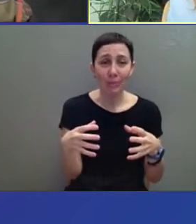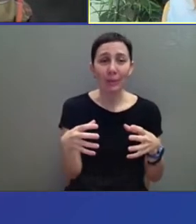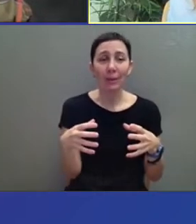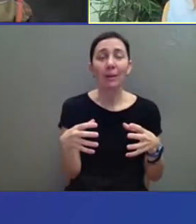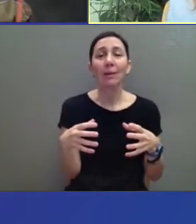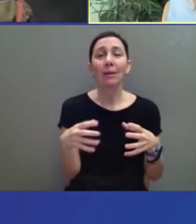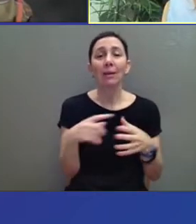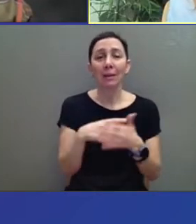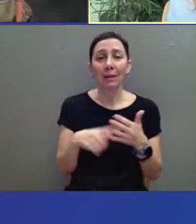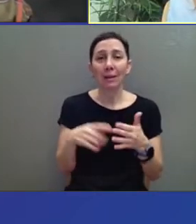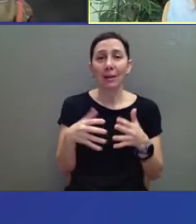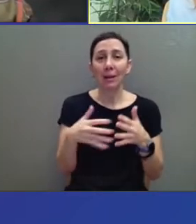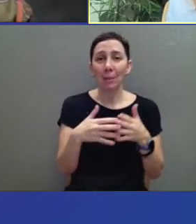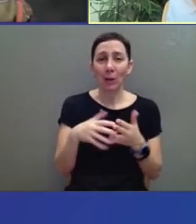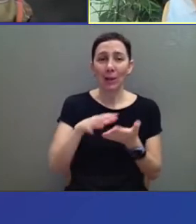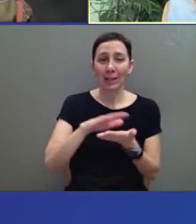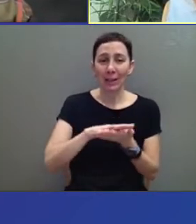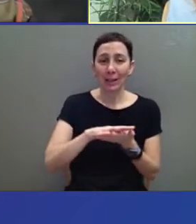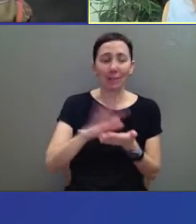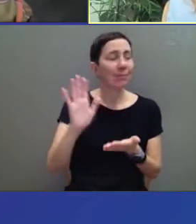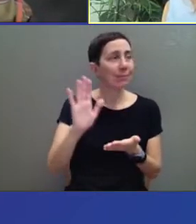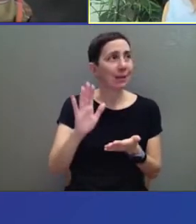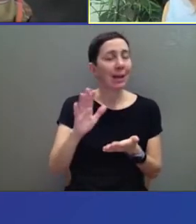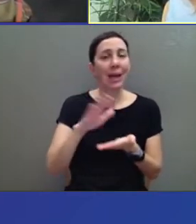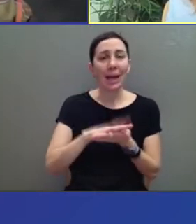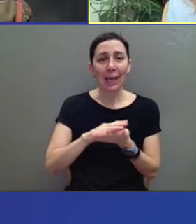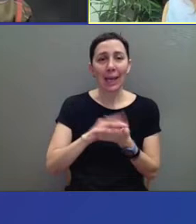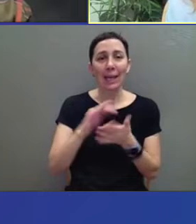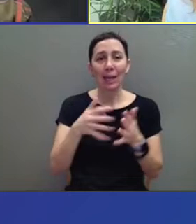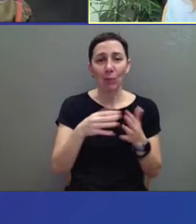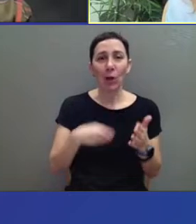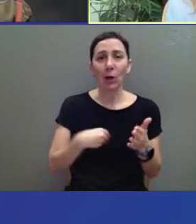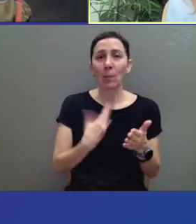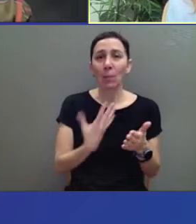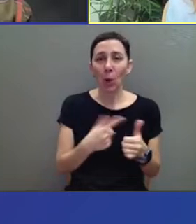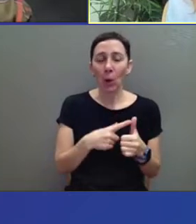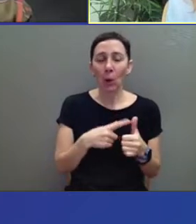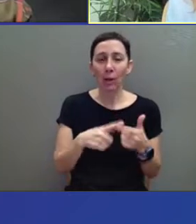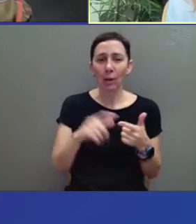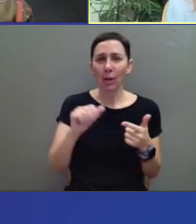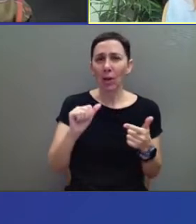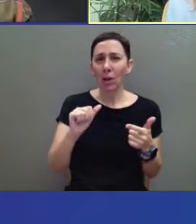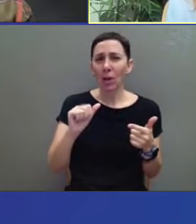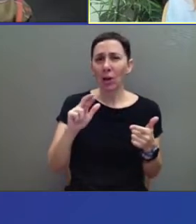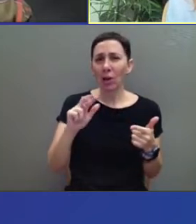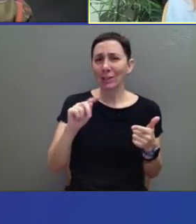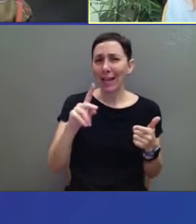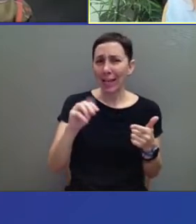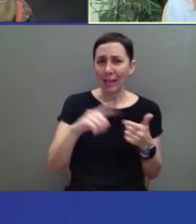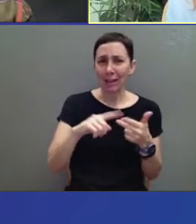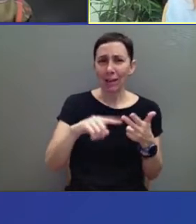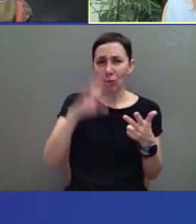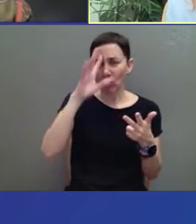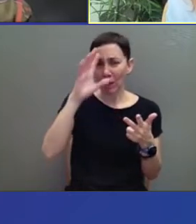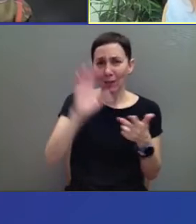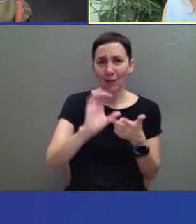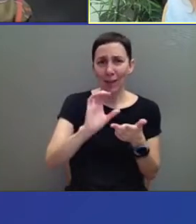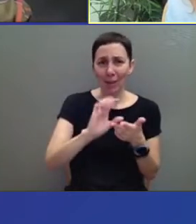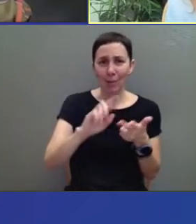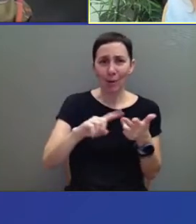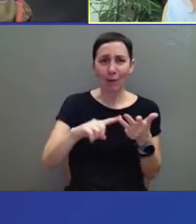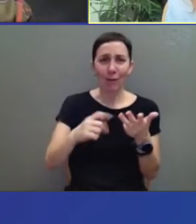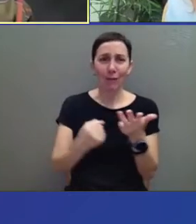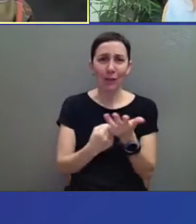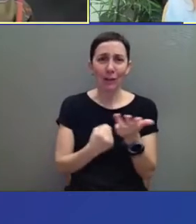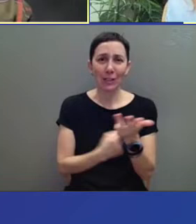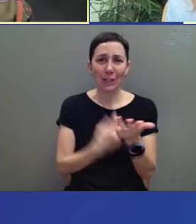organizations were the Academy of American Poets, Artadia, Creative Capital, Foundation for